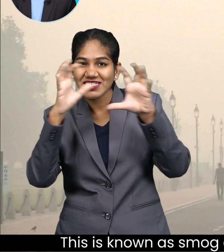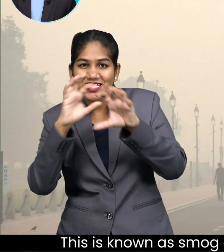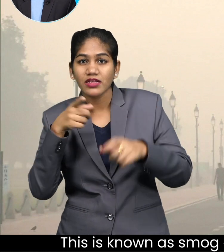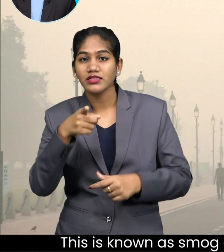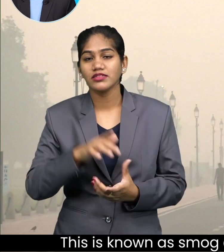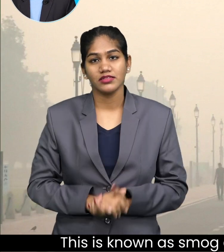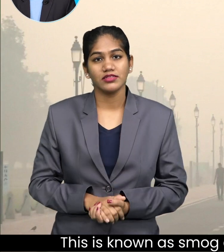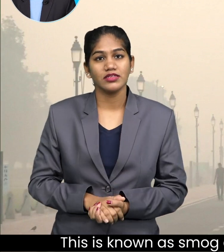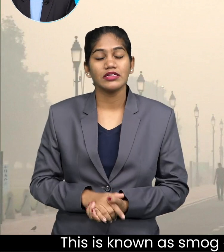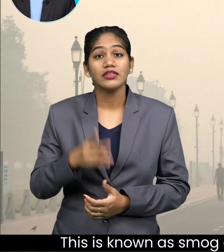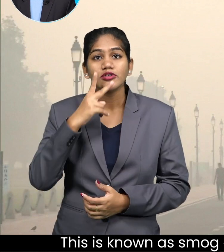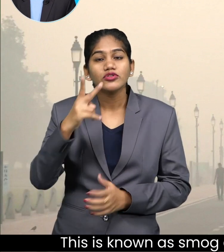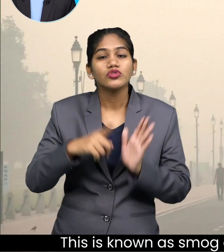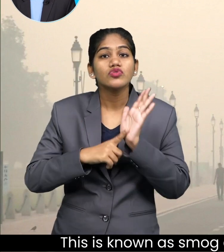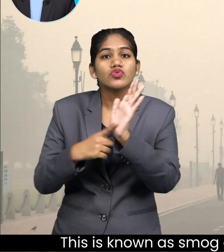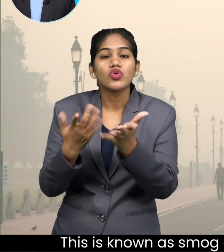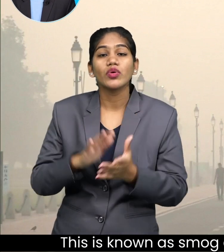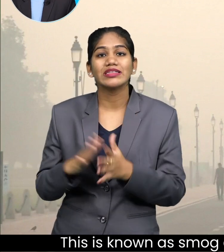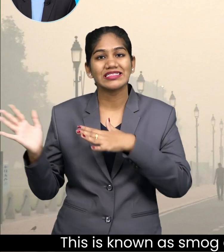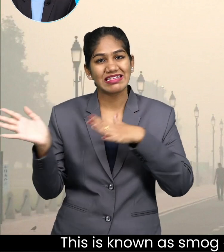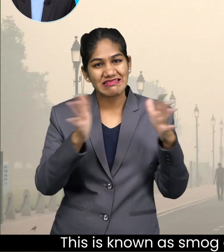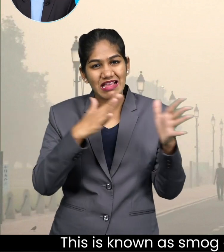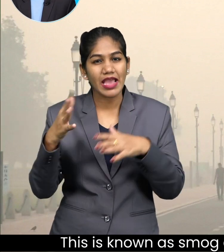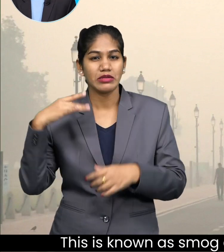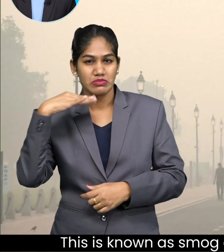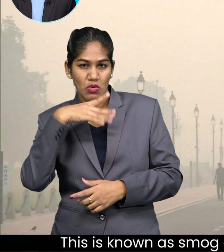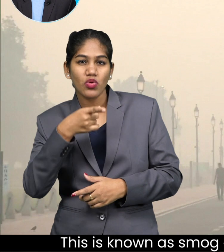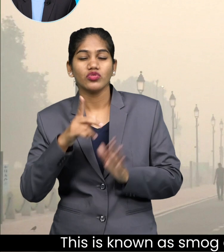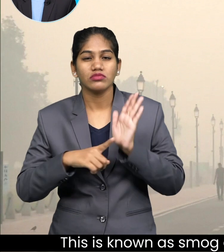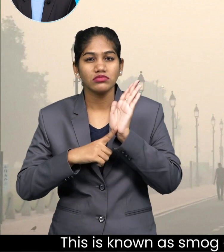visible indication of air pollution.